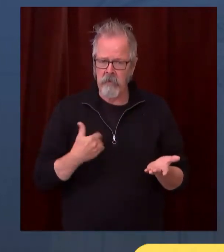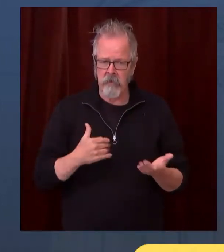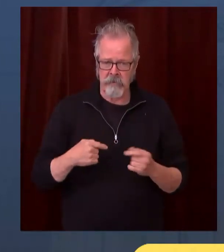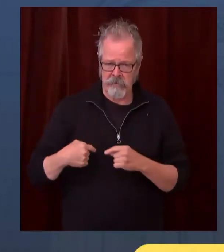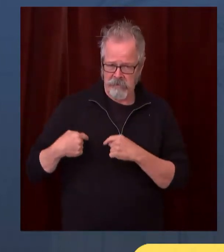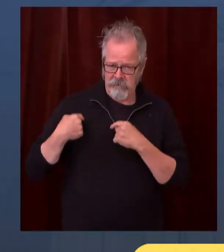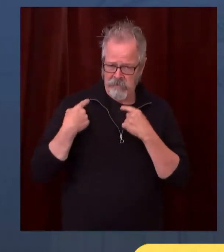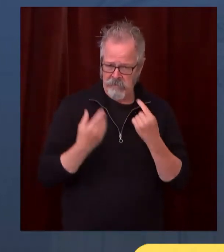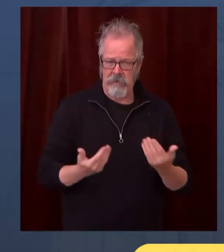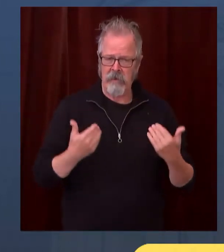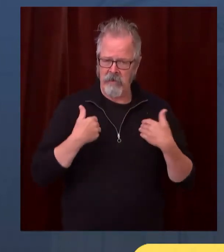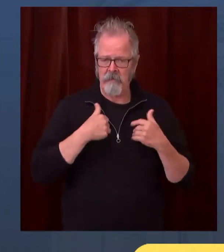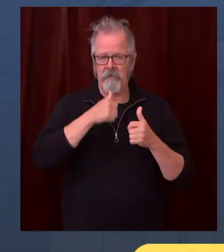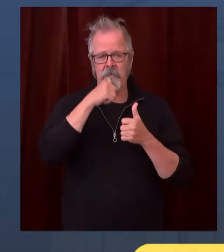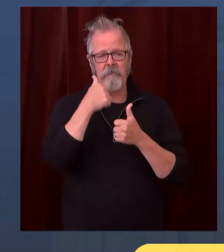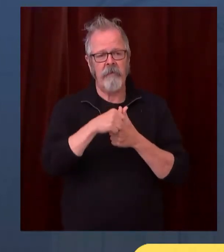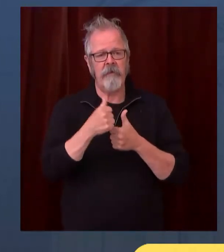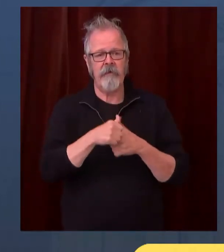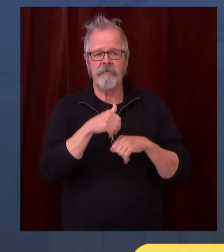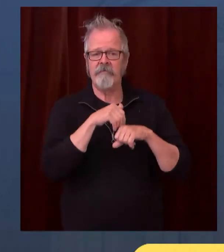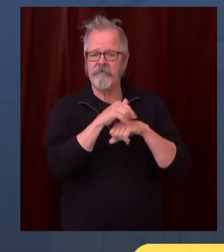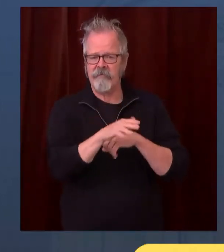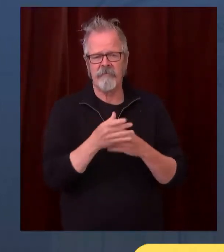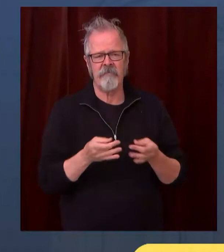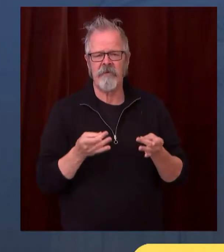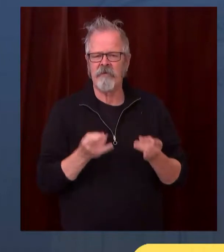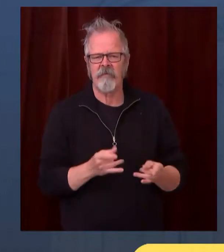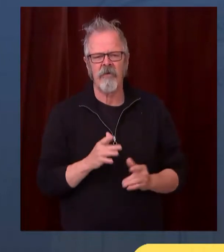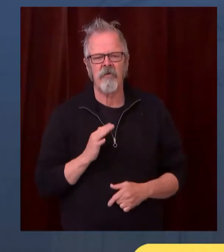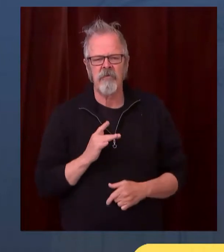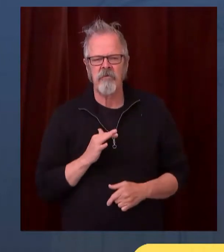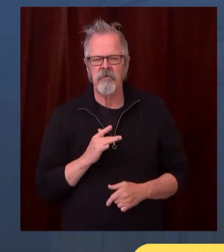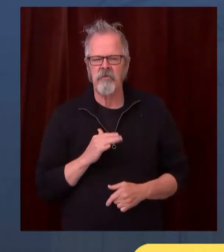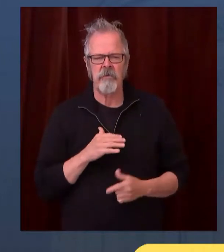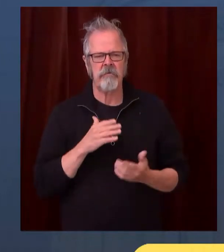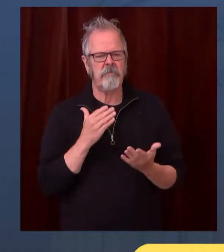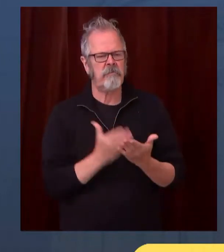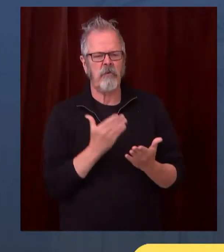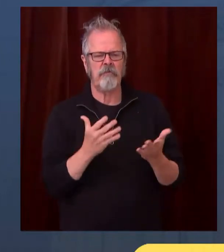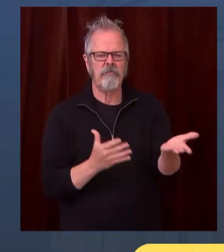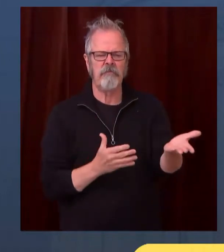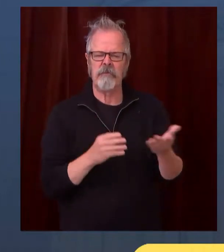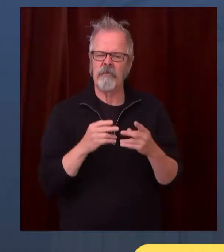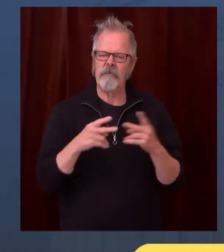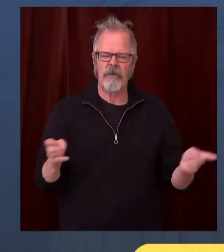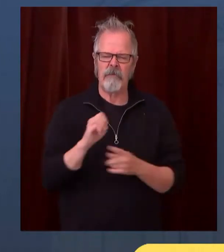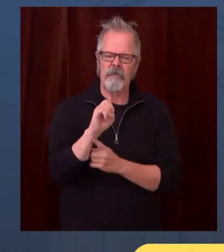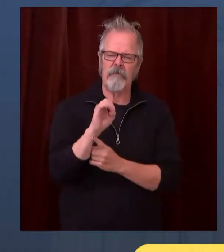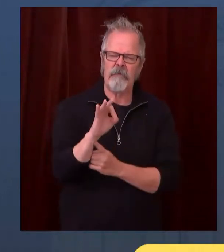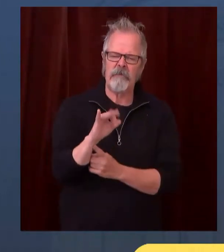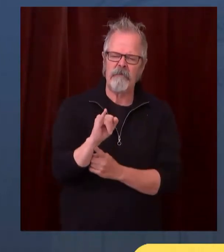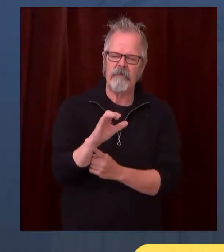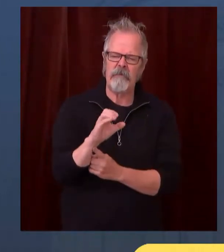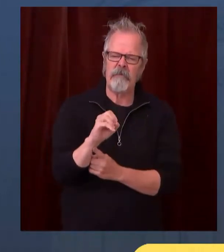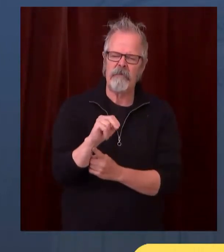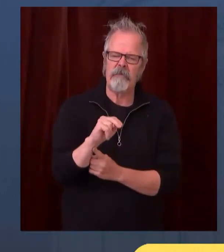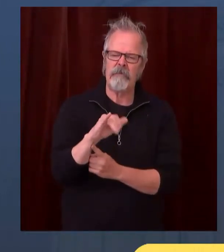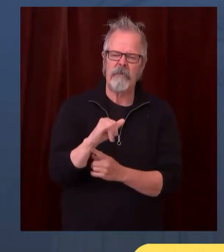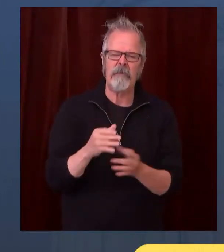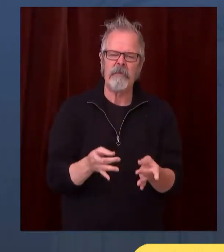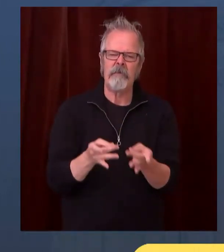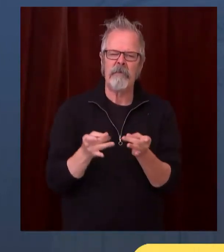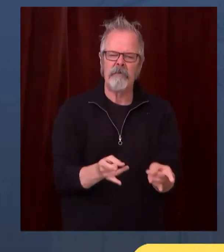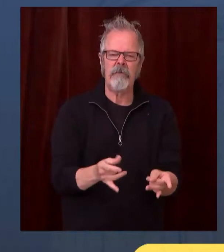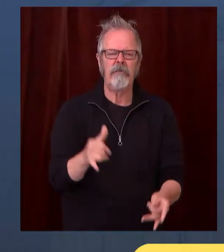accessible, efficient, legitimate, all-mail ballot works. And the president's lies about our